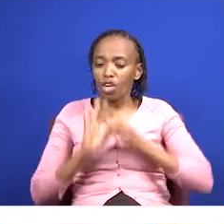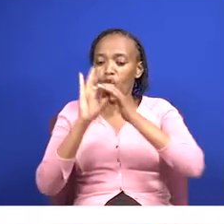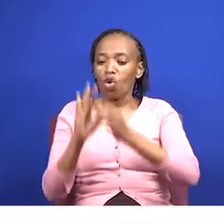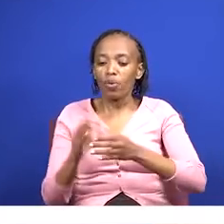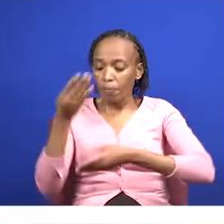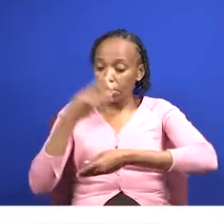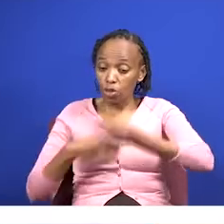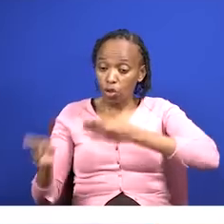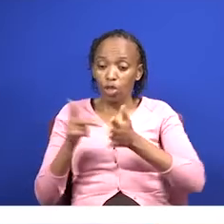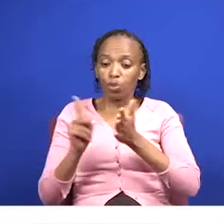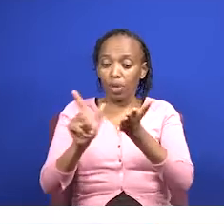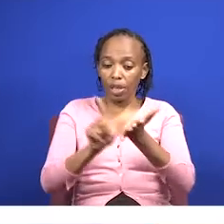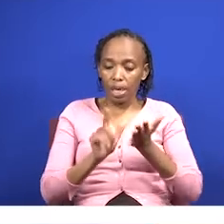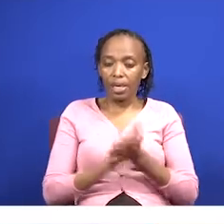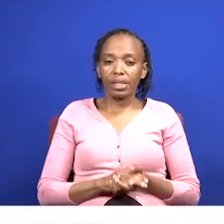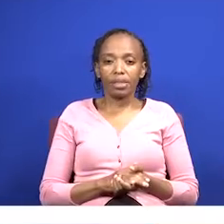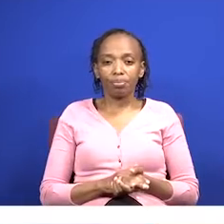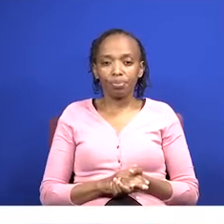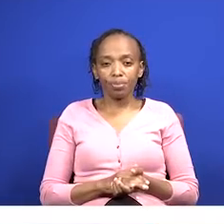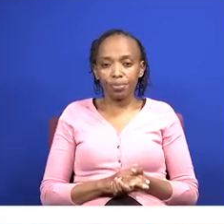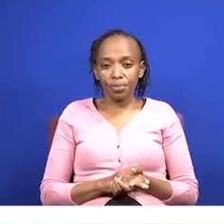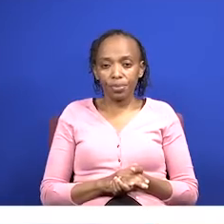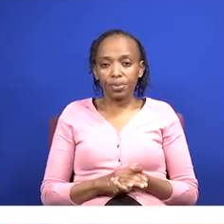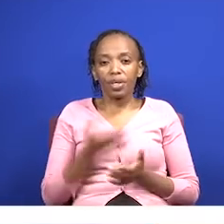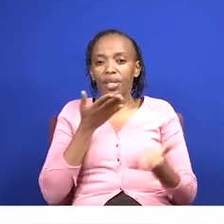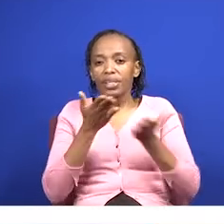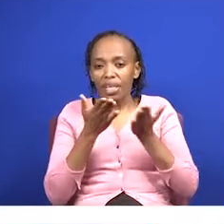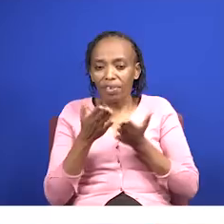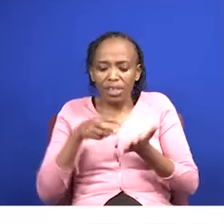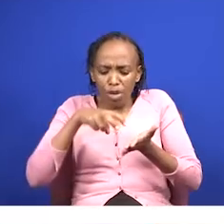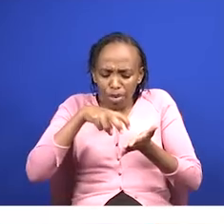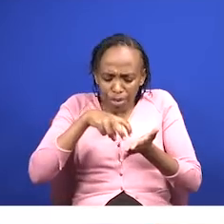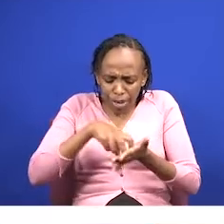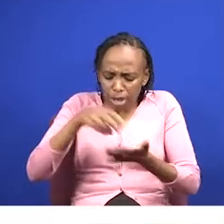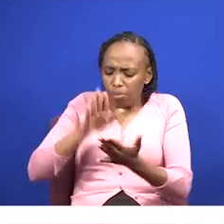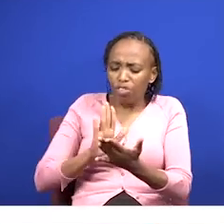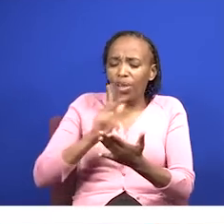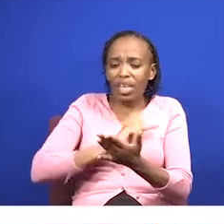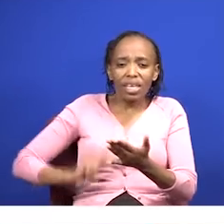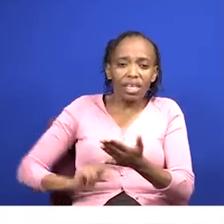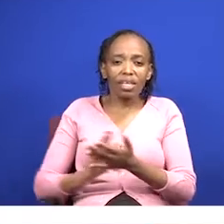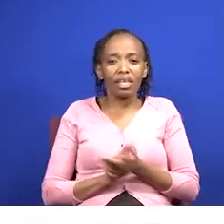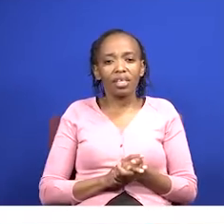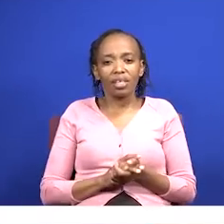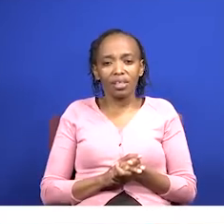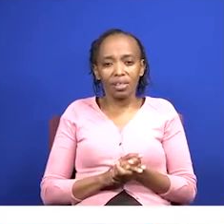had be sold to repay the debt. The servant fell on his knees before him.